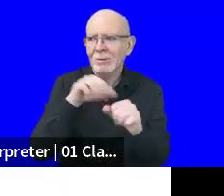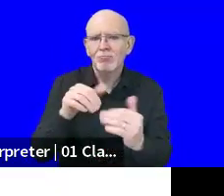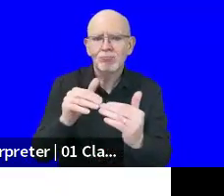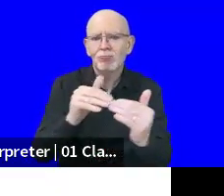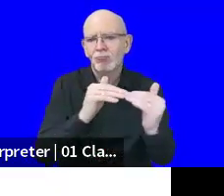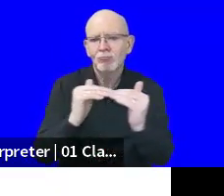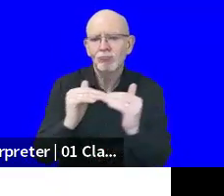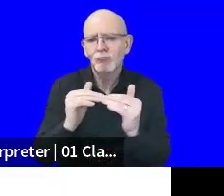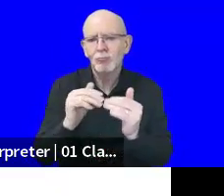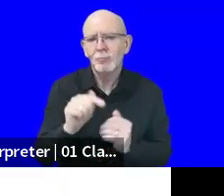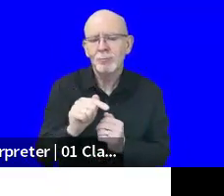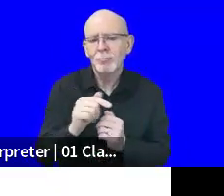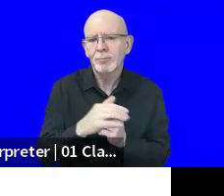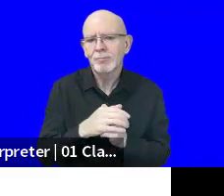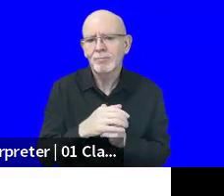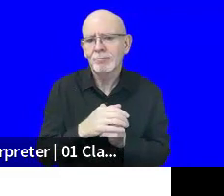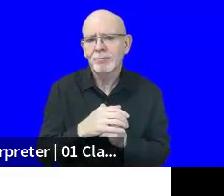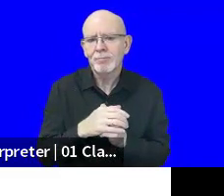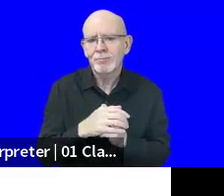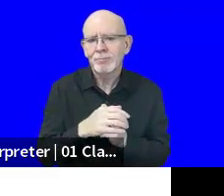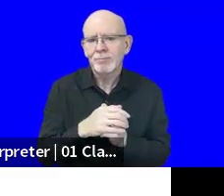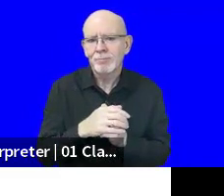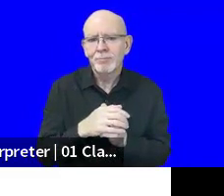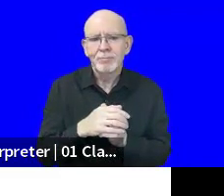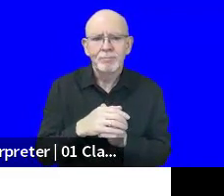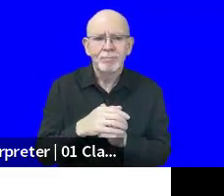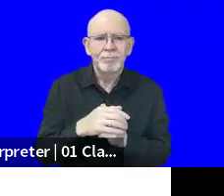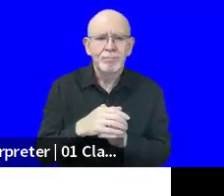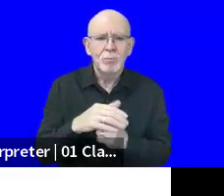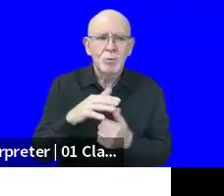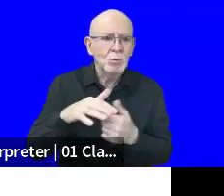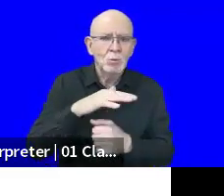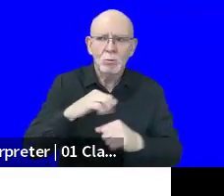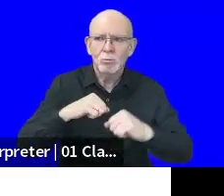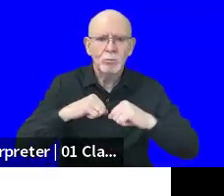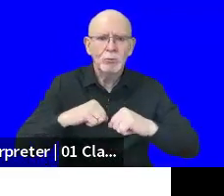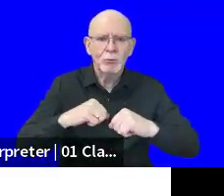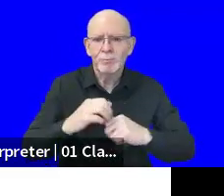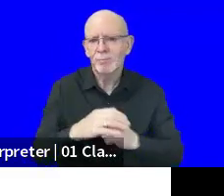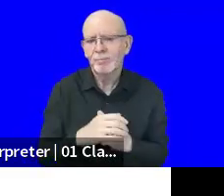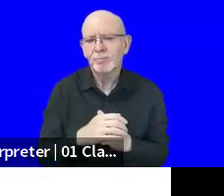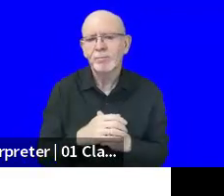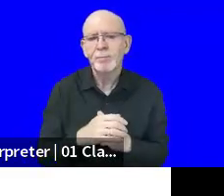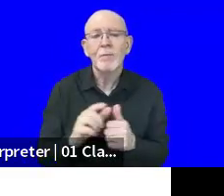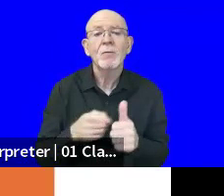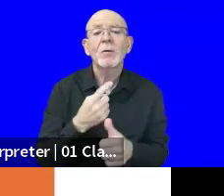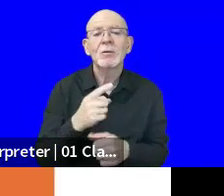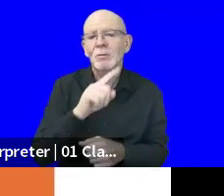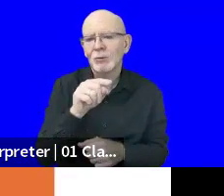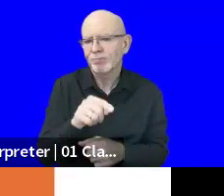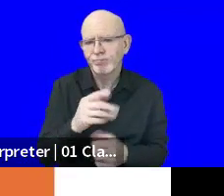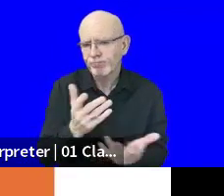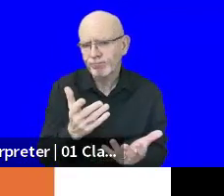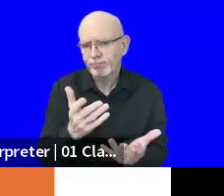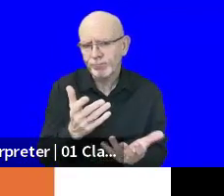Okay. Well, the first question to ask, of course, is why are we so focused on this? Why are we spending so much effort to try